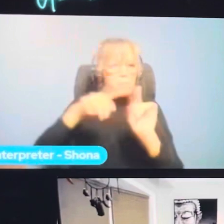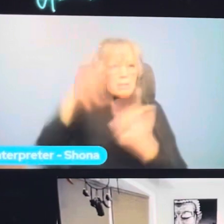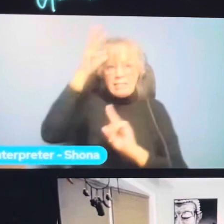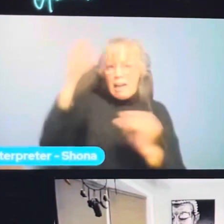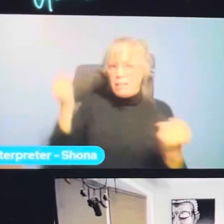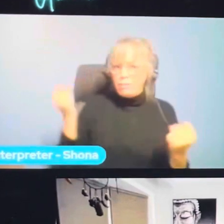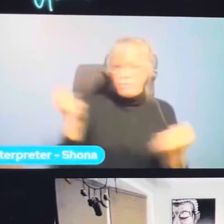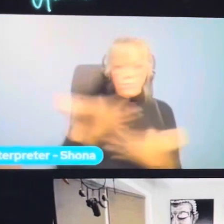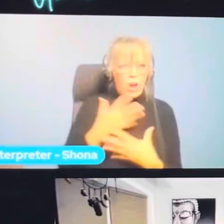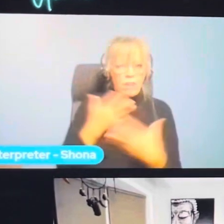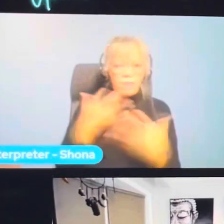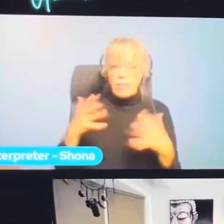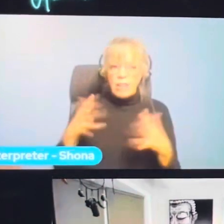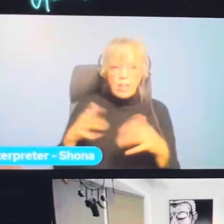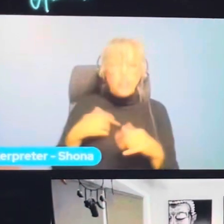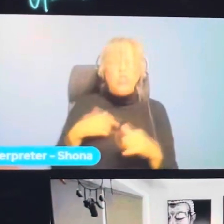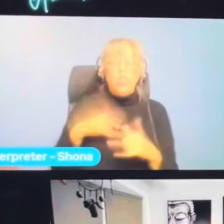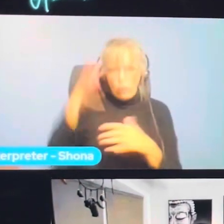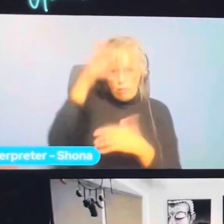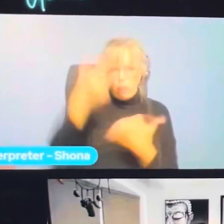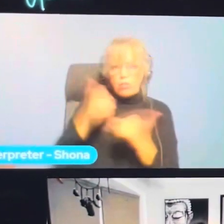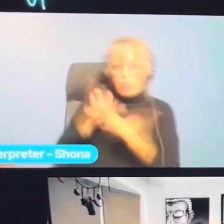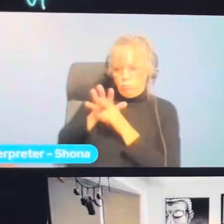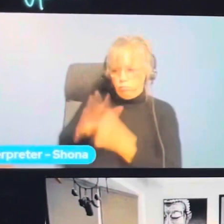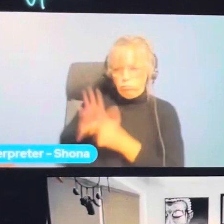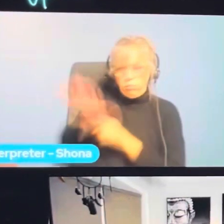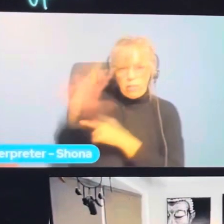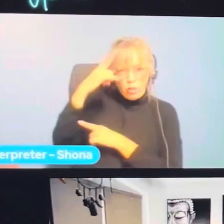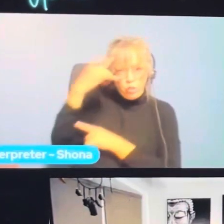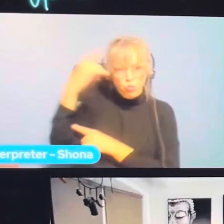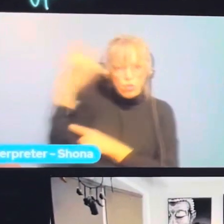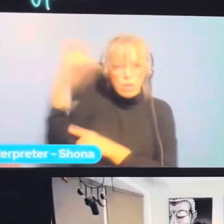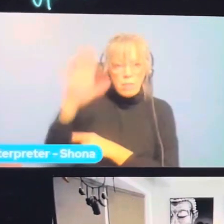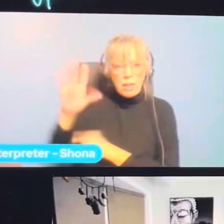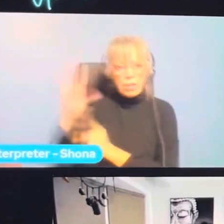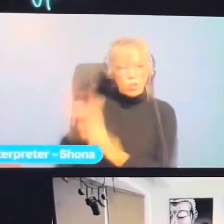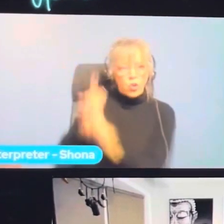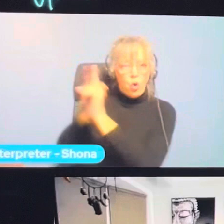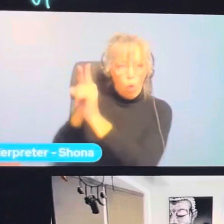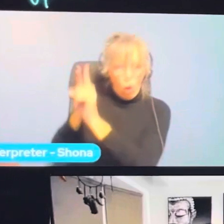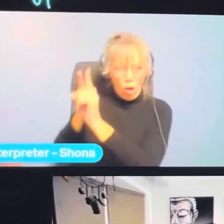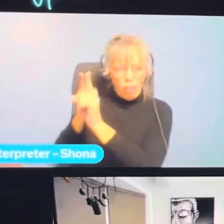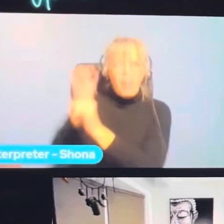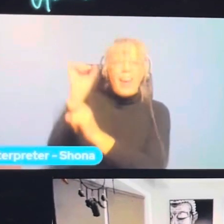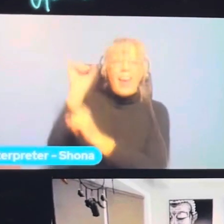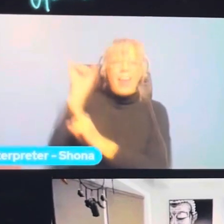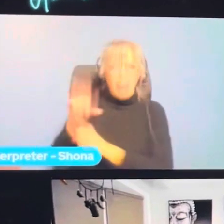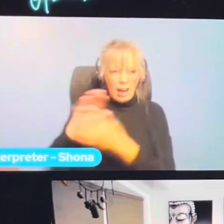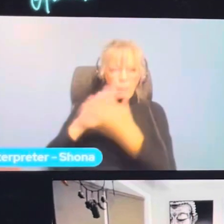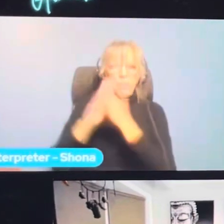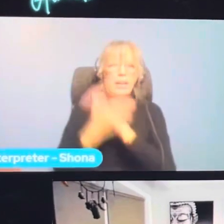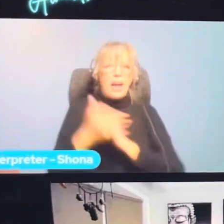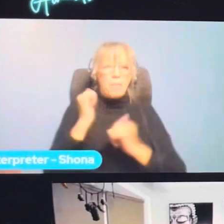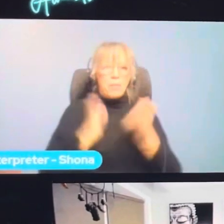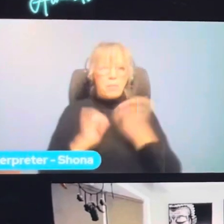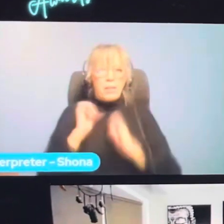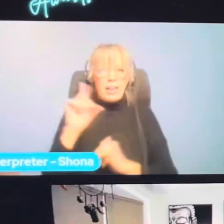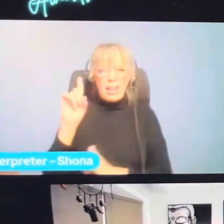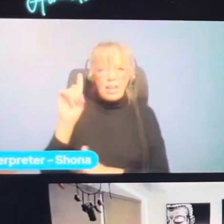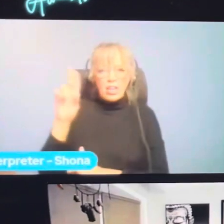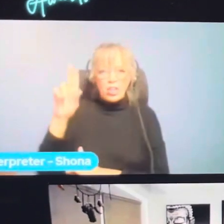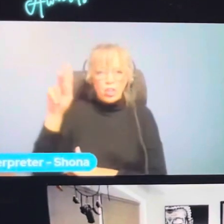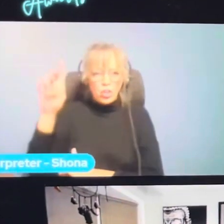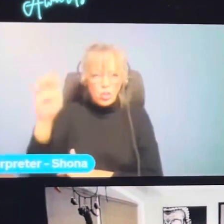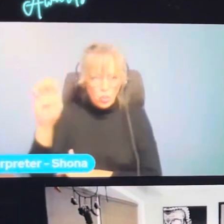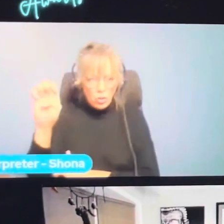his dream. And so all that came into the story of JOOK. And this, I want the story to sweat and to groove and have